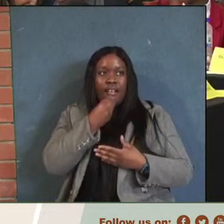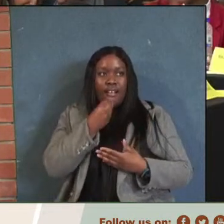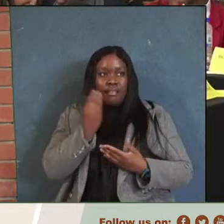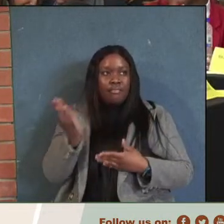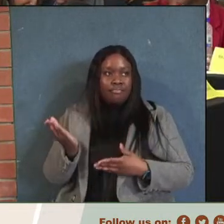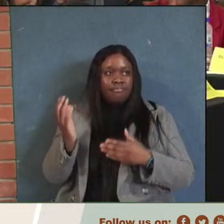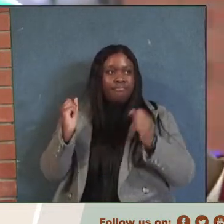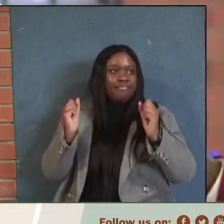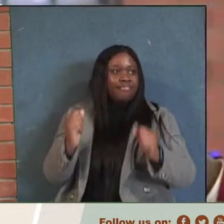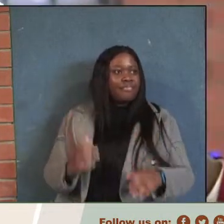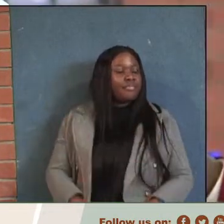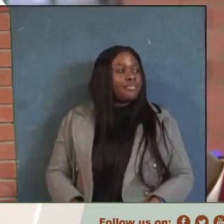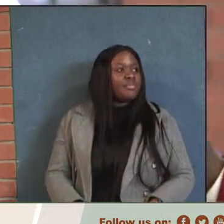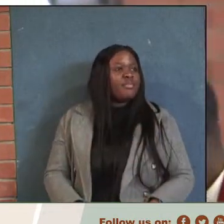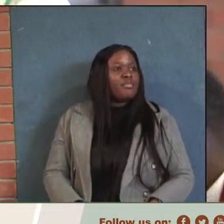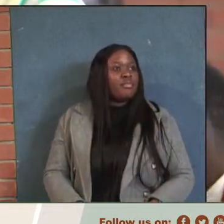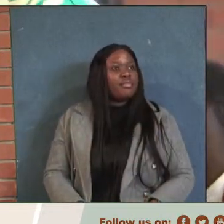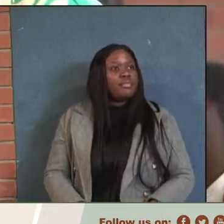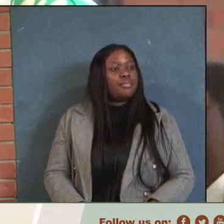and gentlemen,